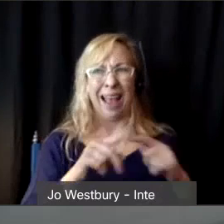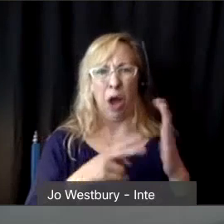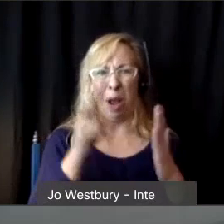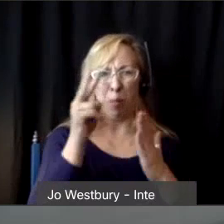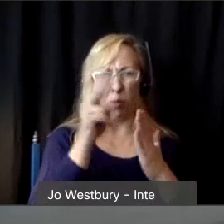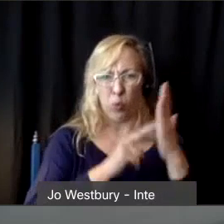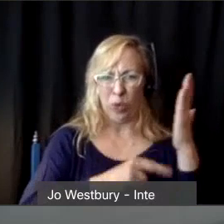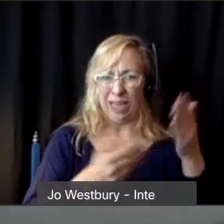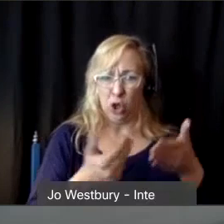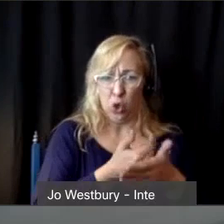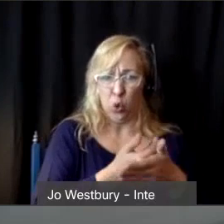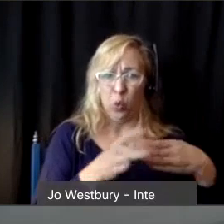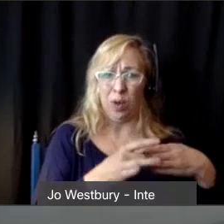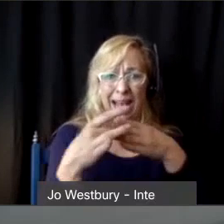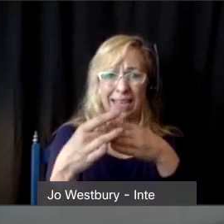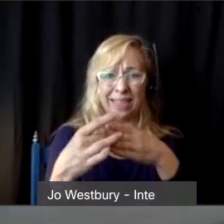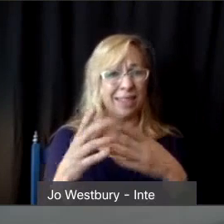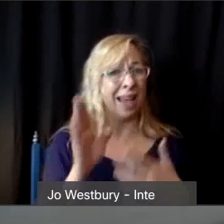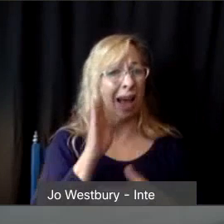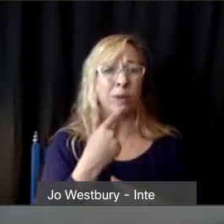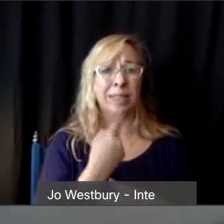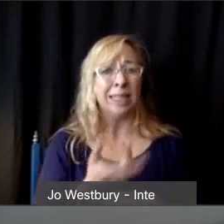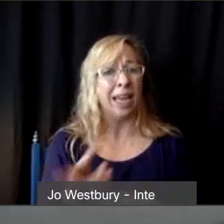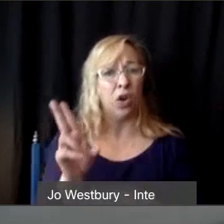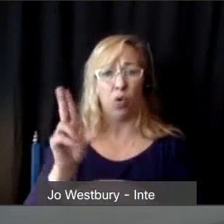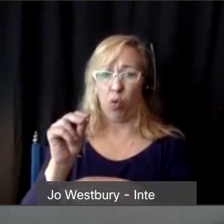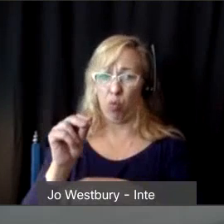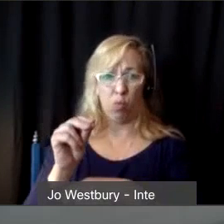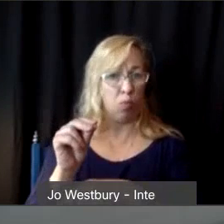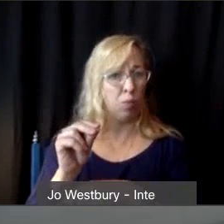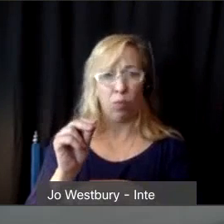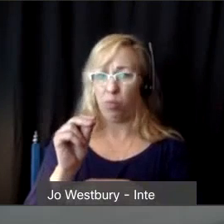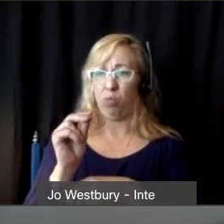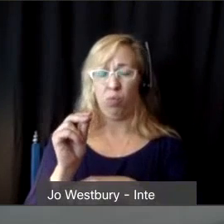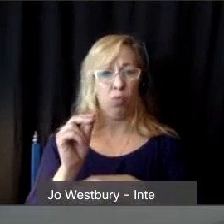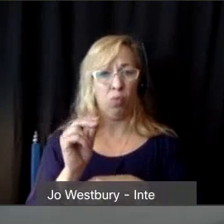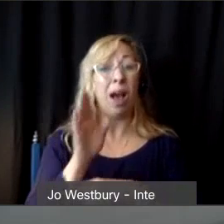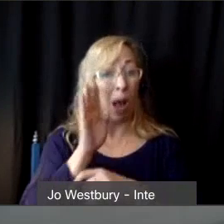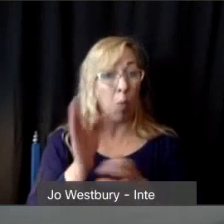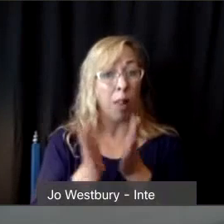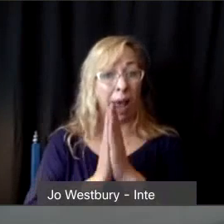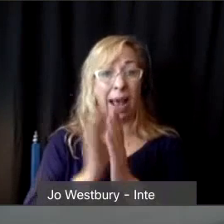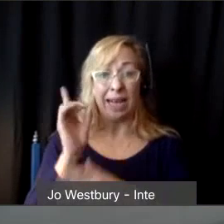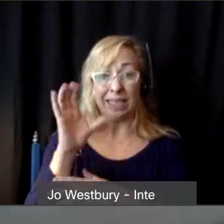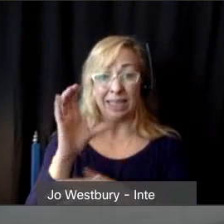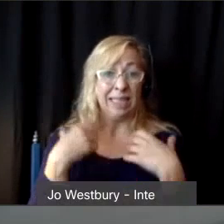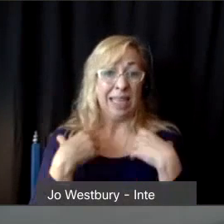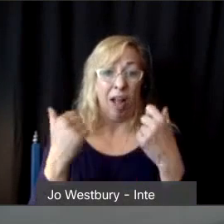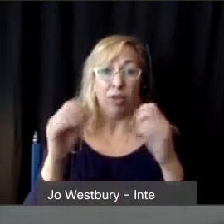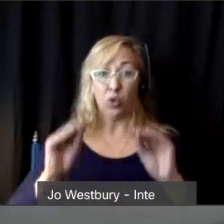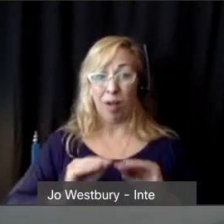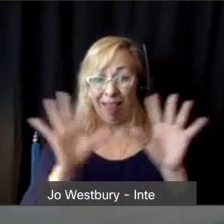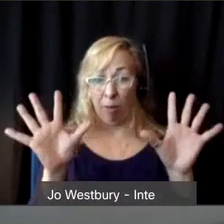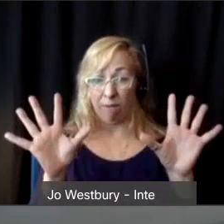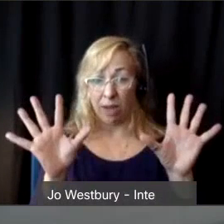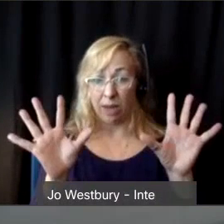and I will ask that DC Health clarify whether that's an accurate read of this. The concern